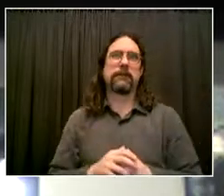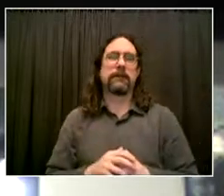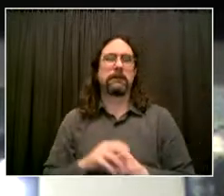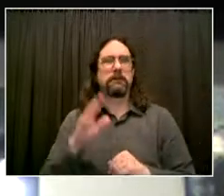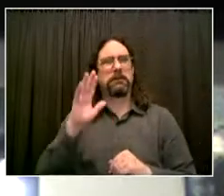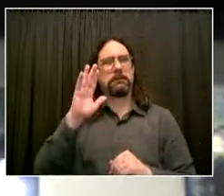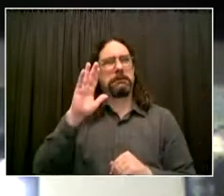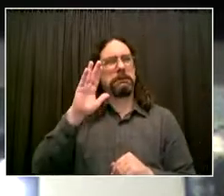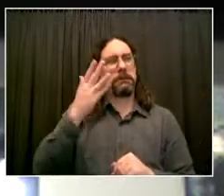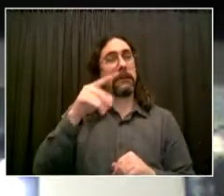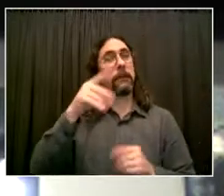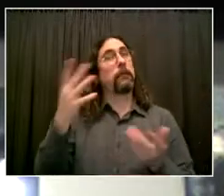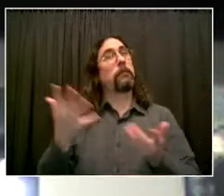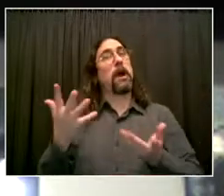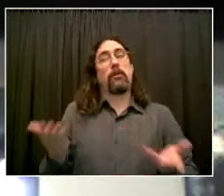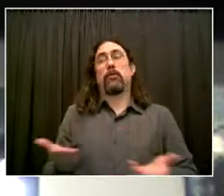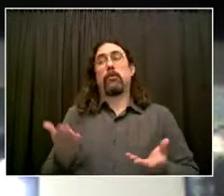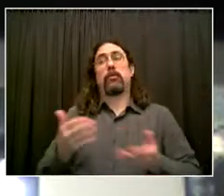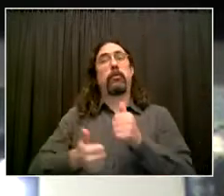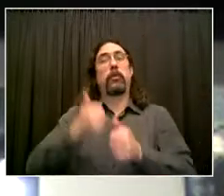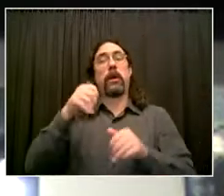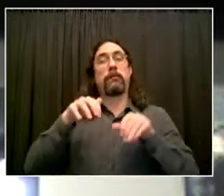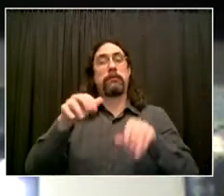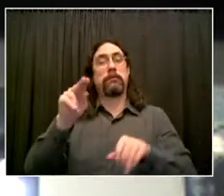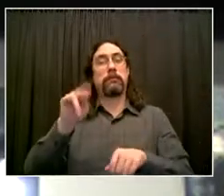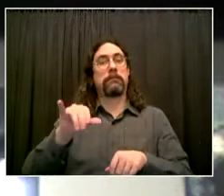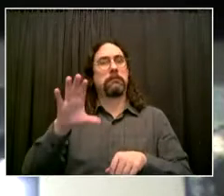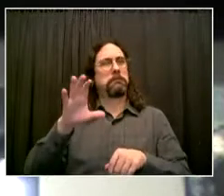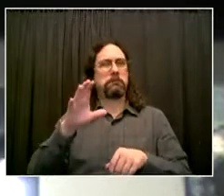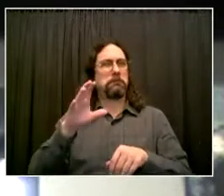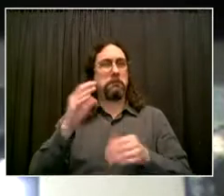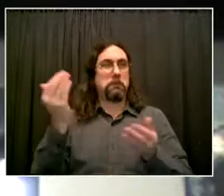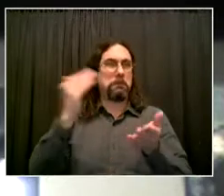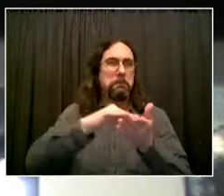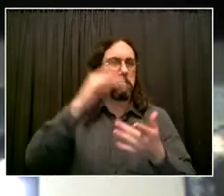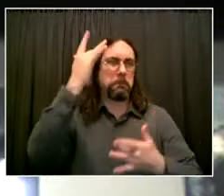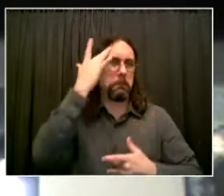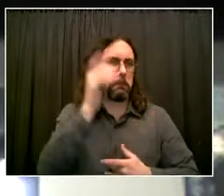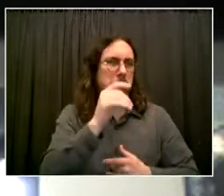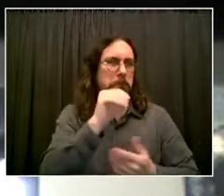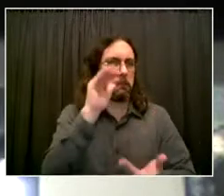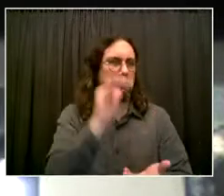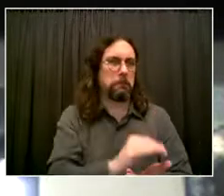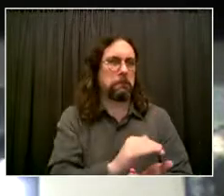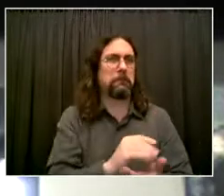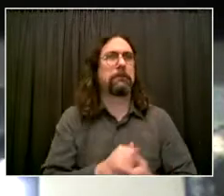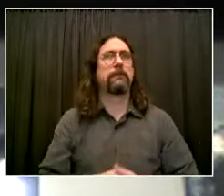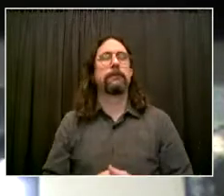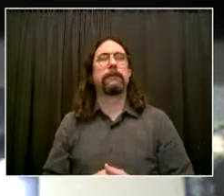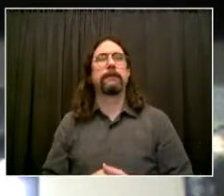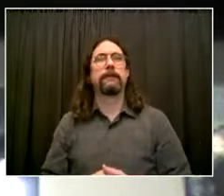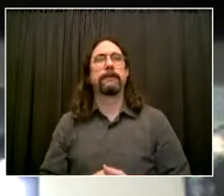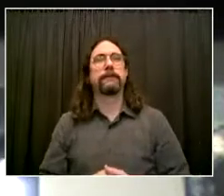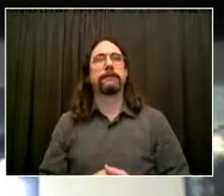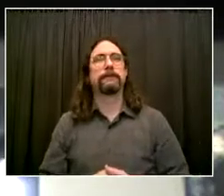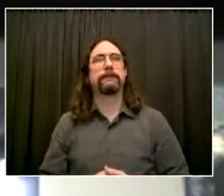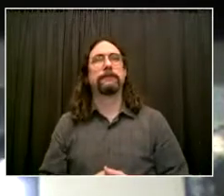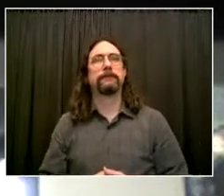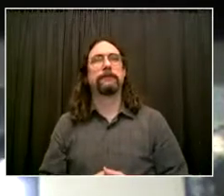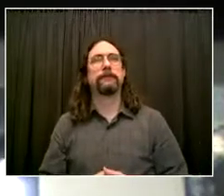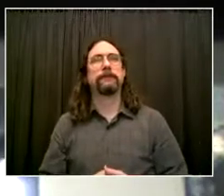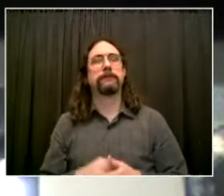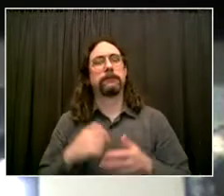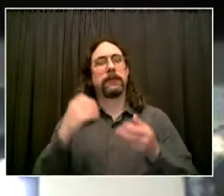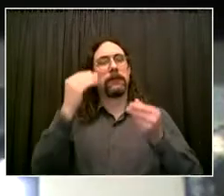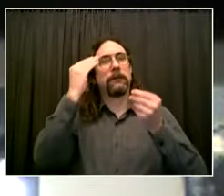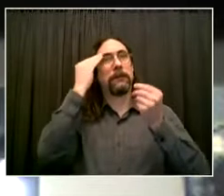the likelihood of reinfection growing over time. So this is something that we're continuing to follow very closely, and we'll keep